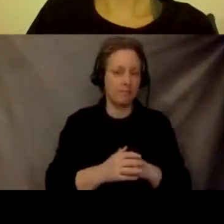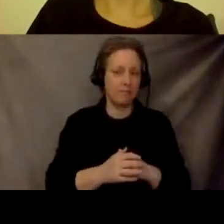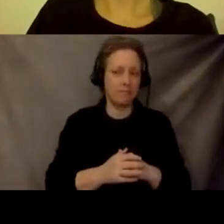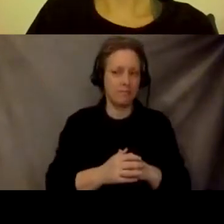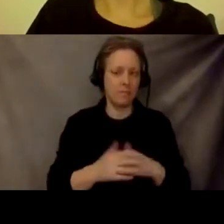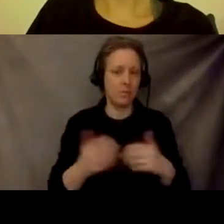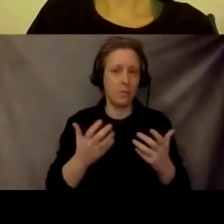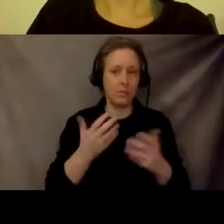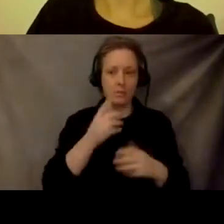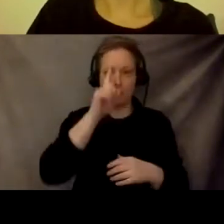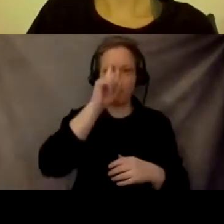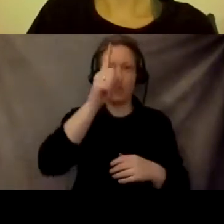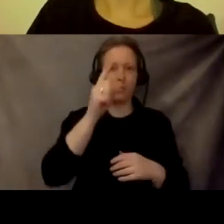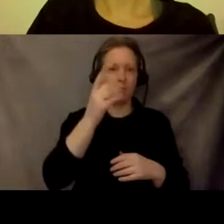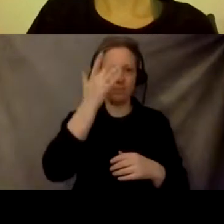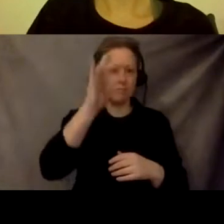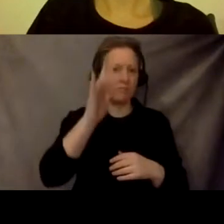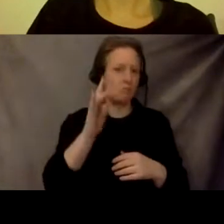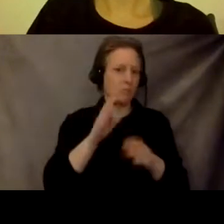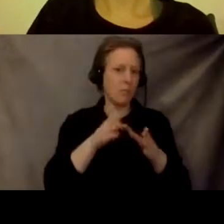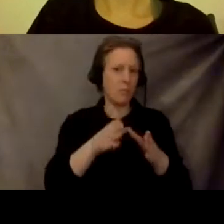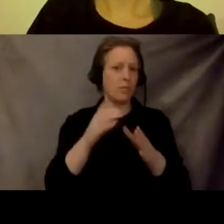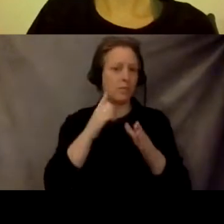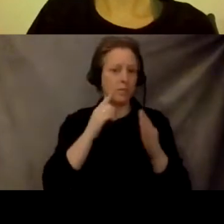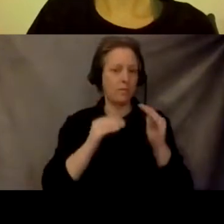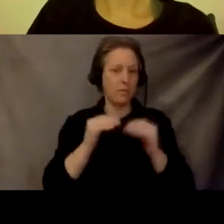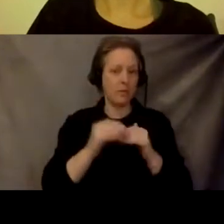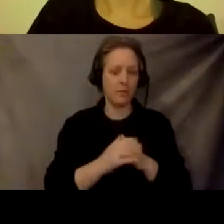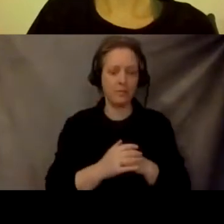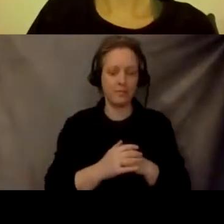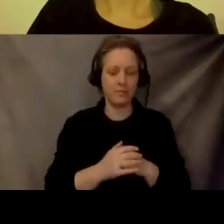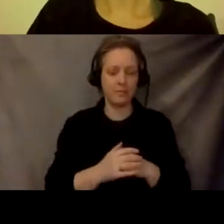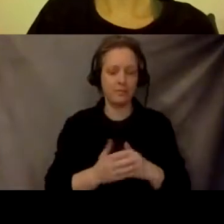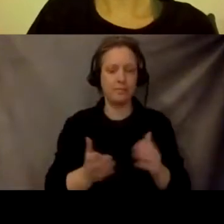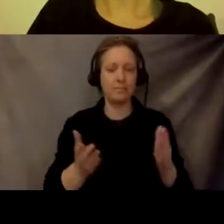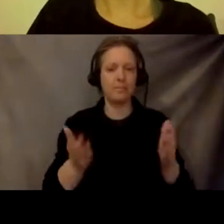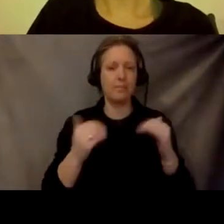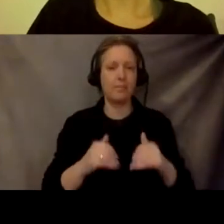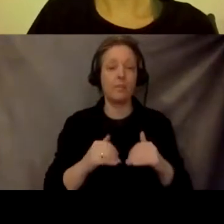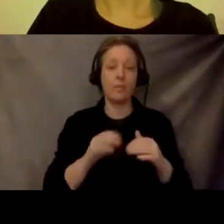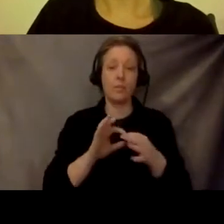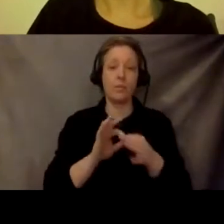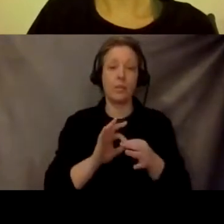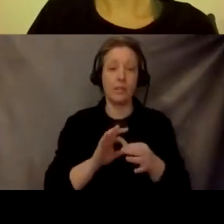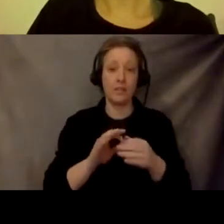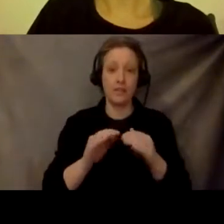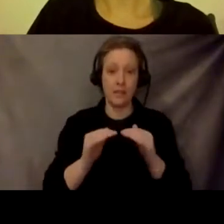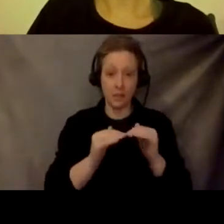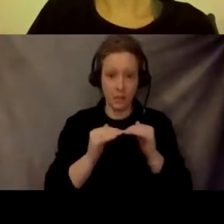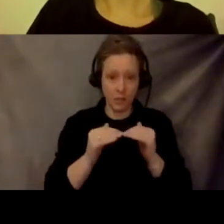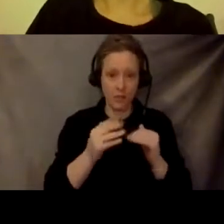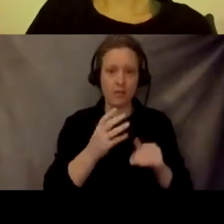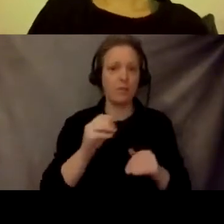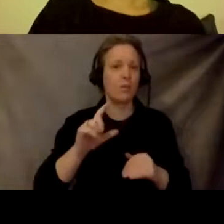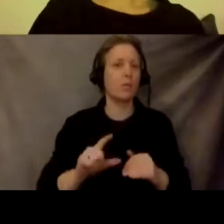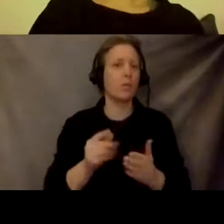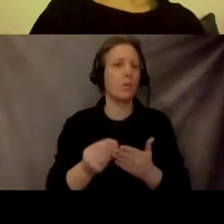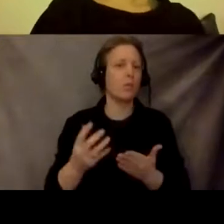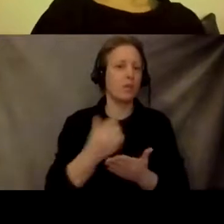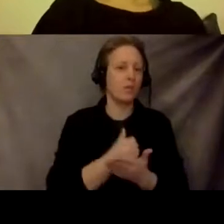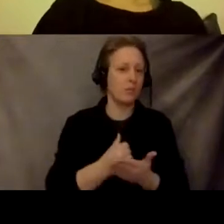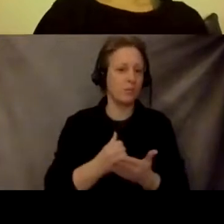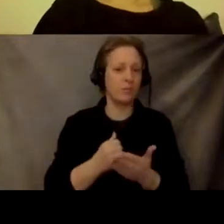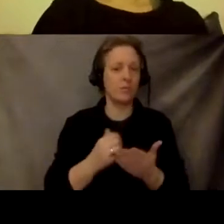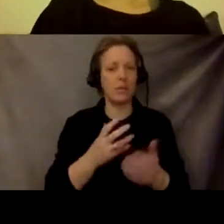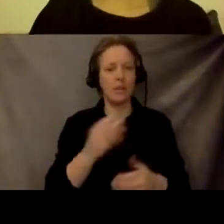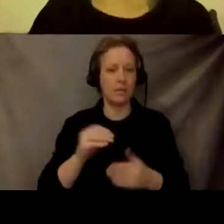the equity, as low as low income and communities of color, there's an interesting map.